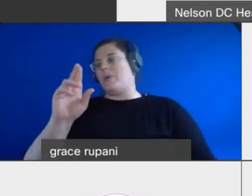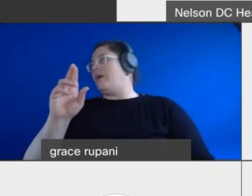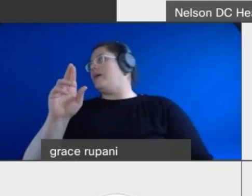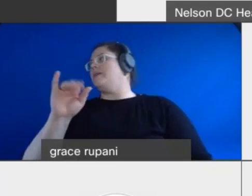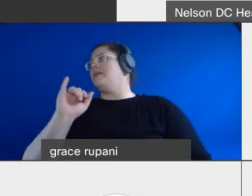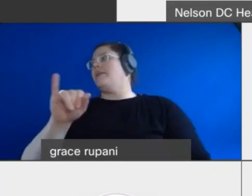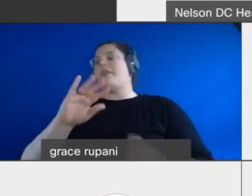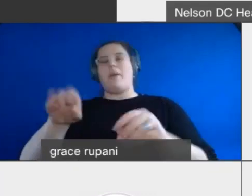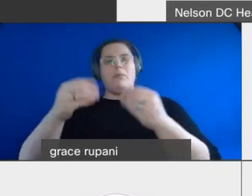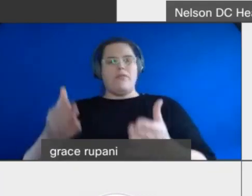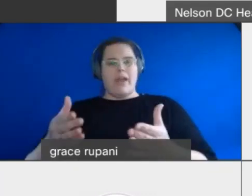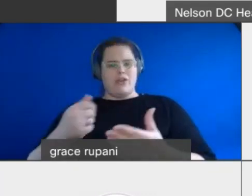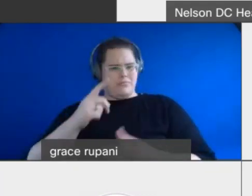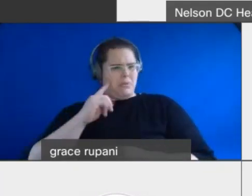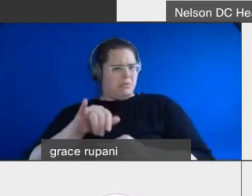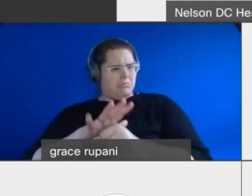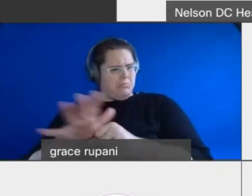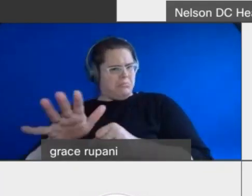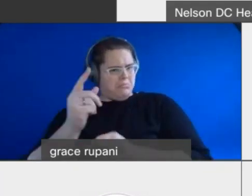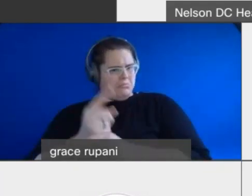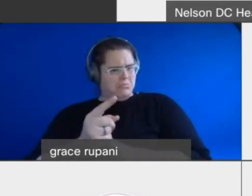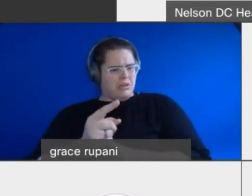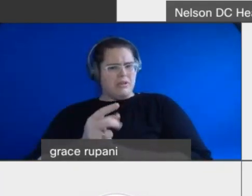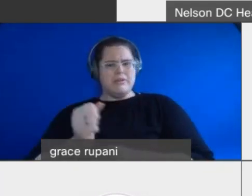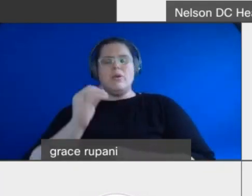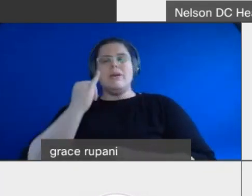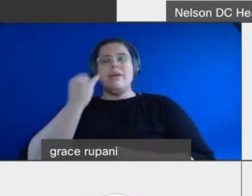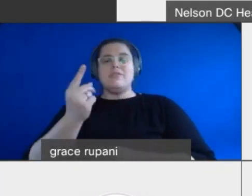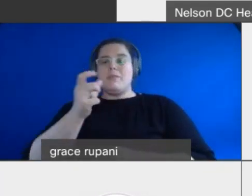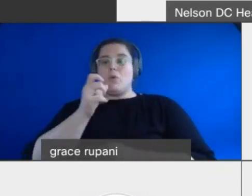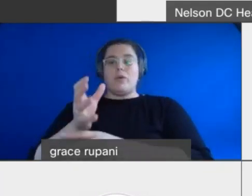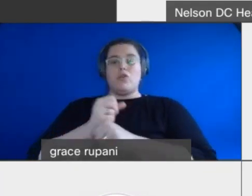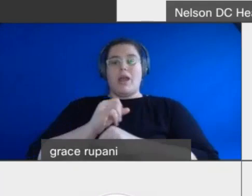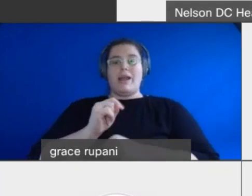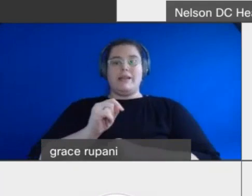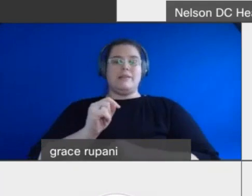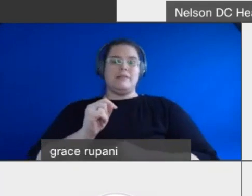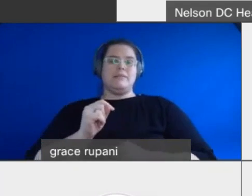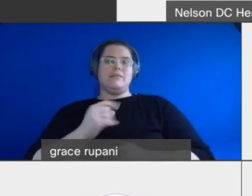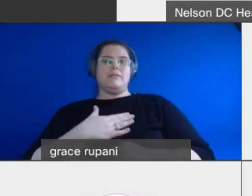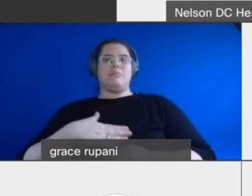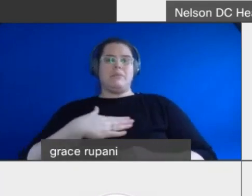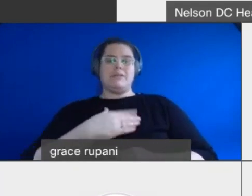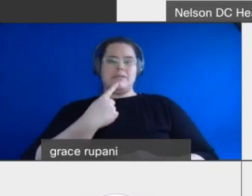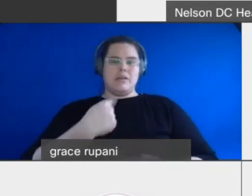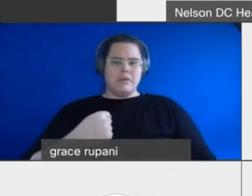provider, it is all you need. But if someone who's gotten it could tell us what they had to provide.